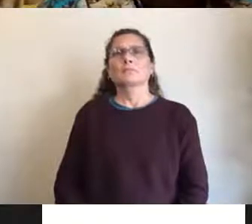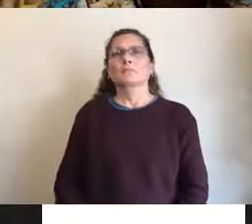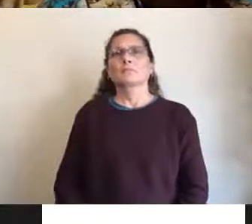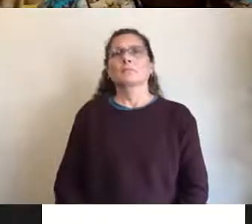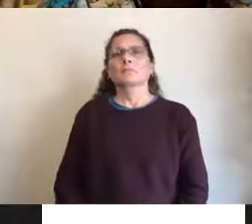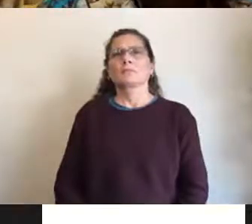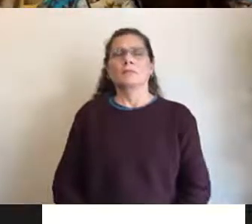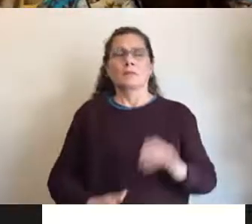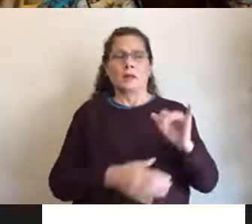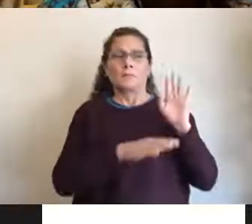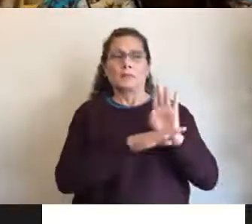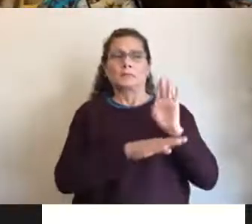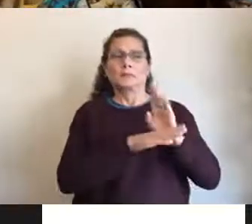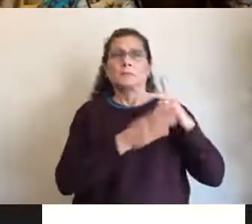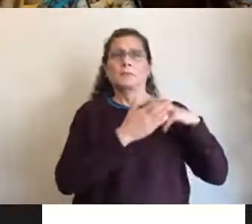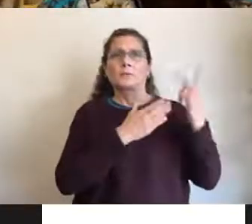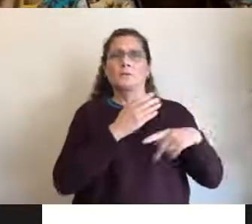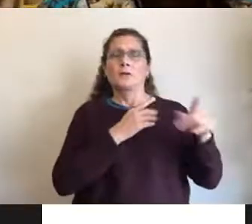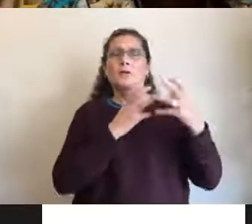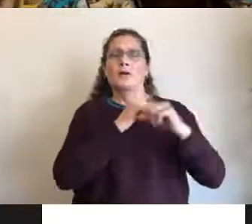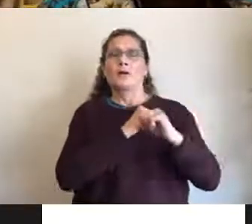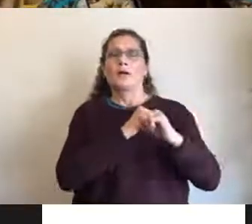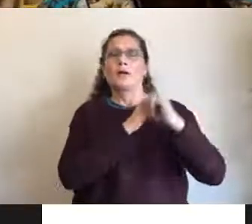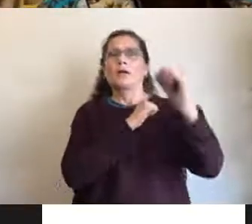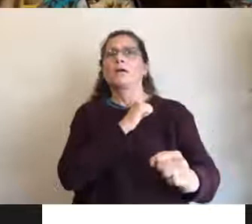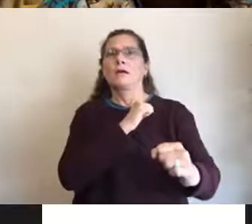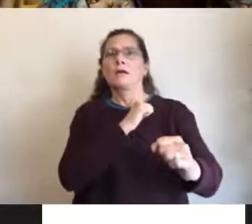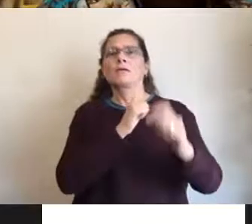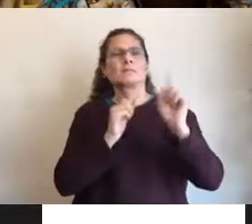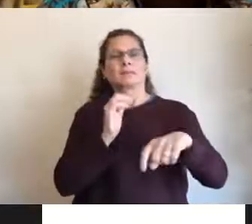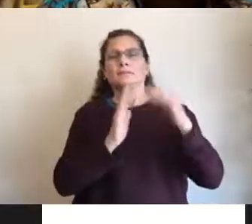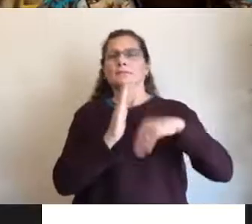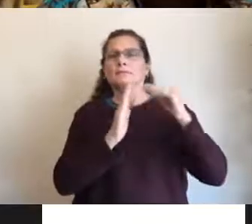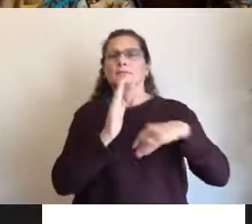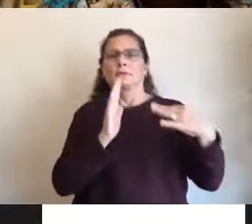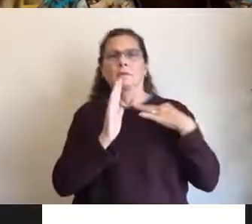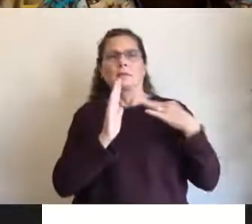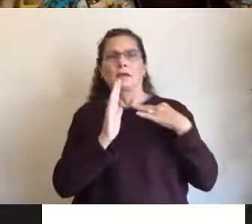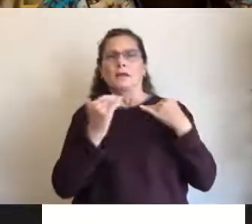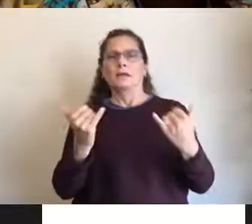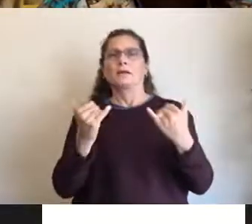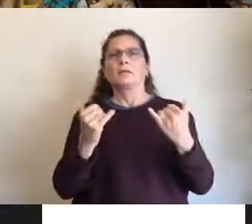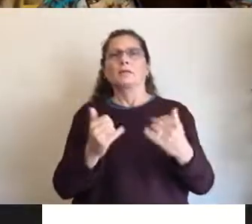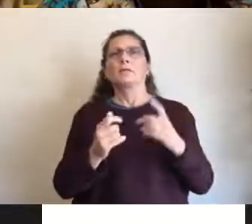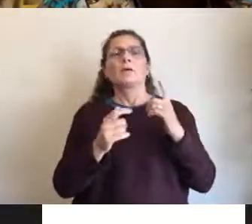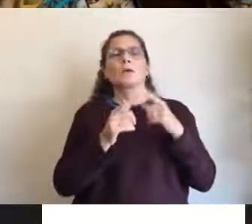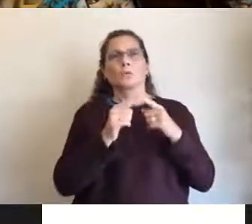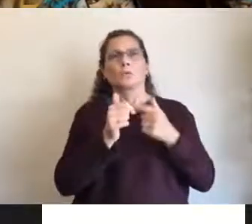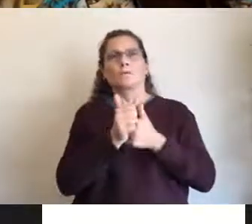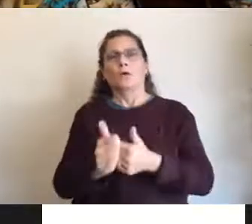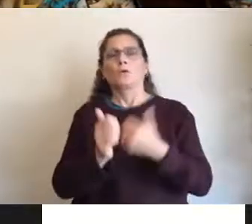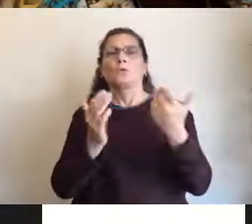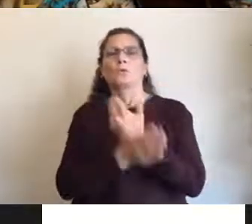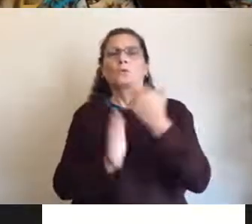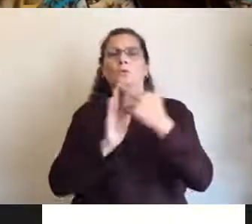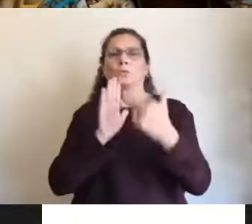places, you obviously are also going to have to adhere to the revised guidelines. I also want to point out, as I did last week, that